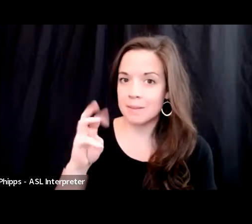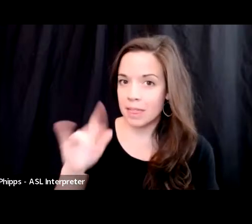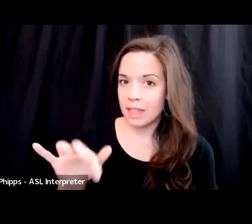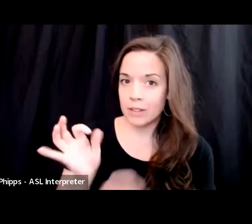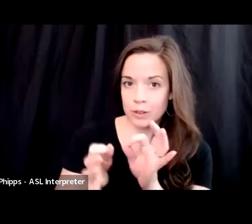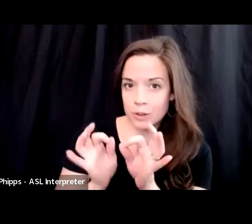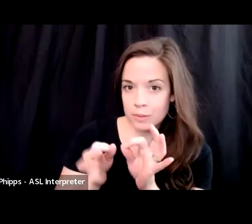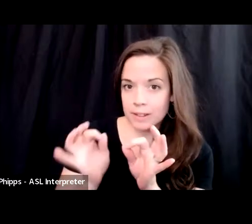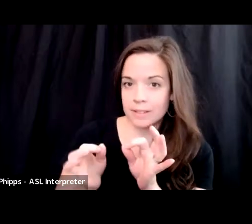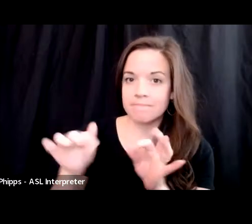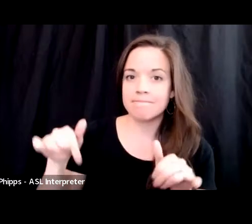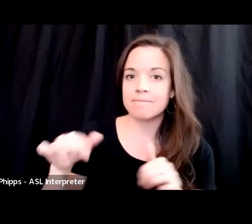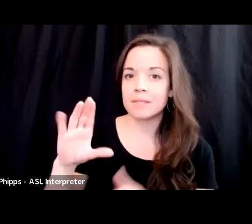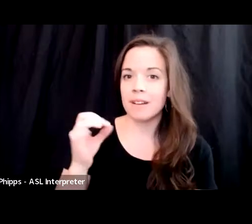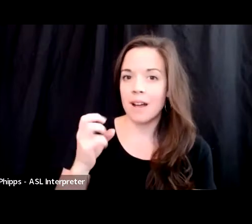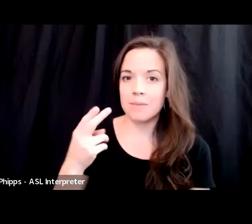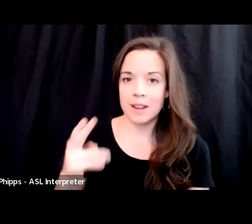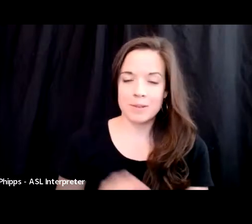for us at Common Hour.